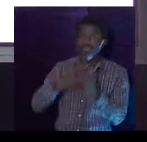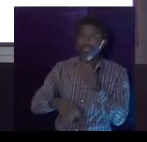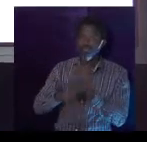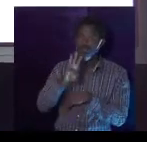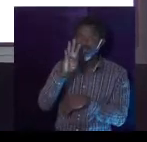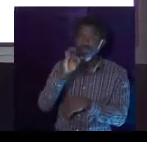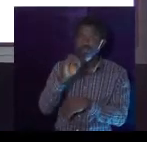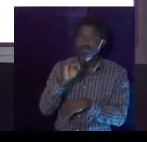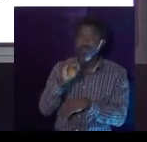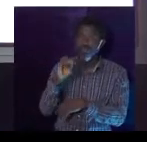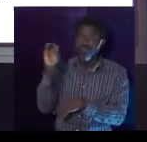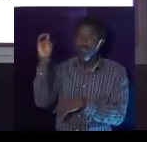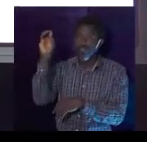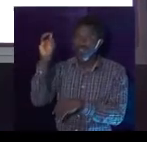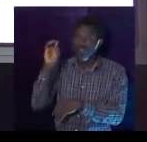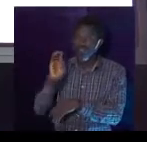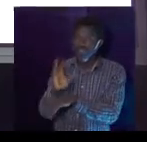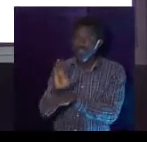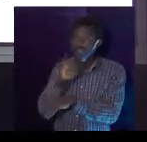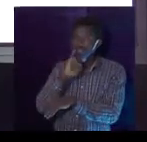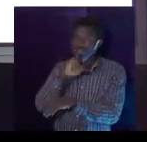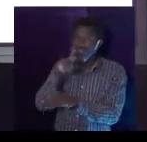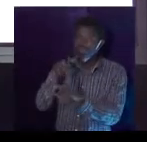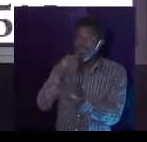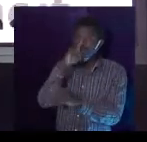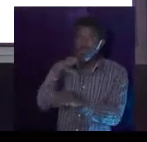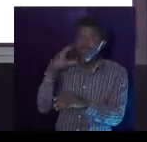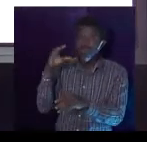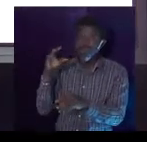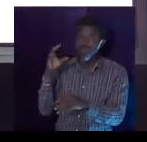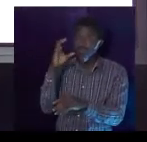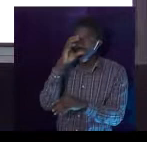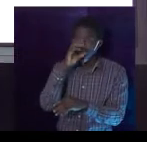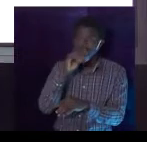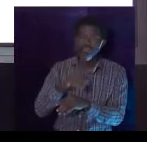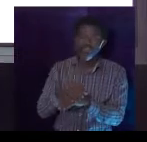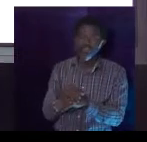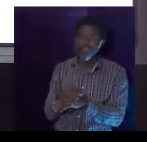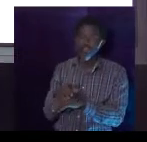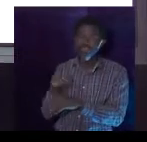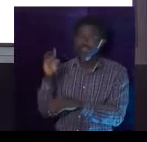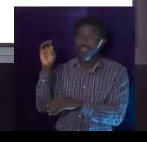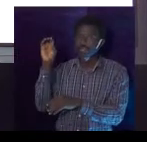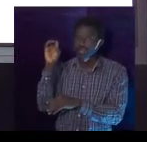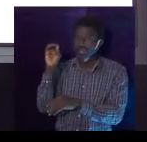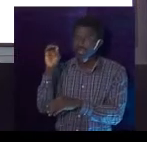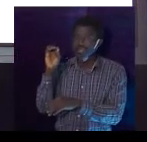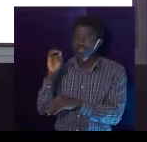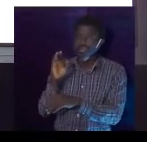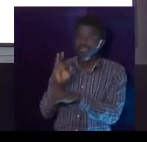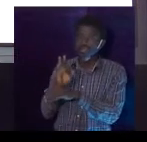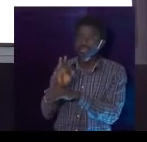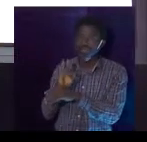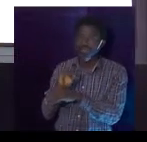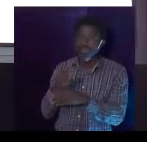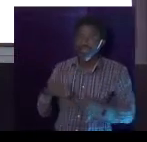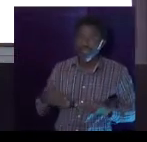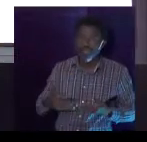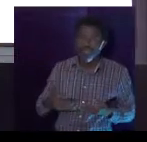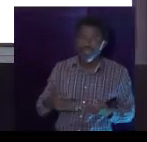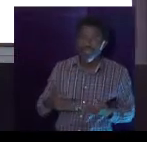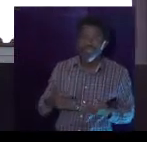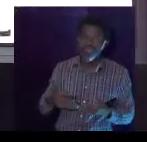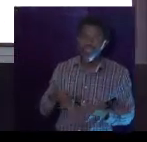degrees Celsius is when you check the Fahrenheit scale. It's 104 degrees Celsius. I want us to go